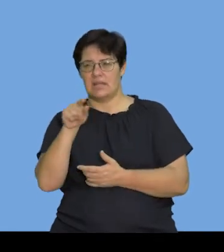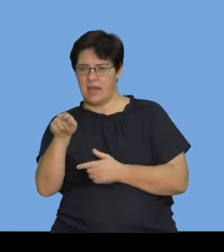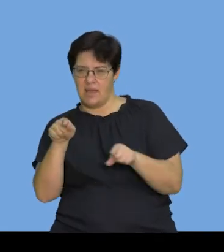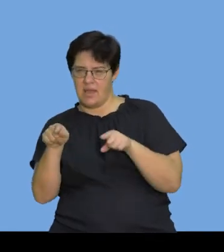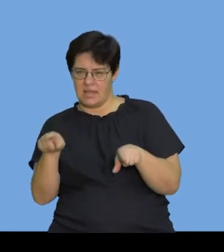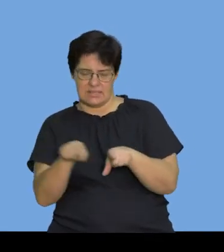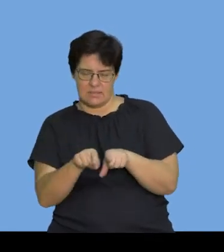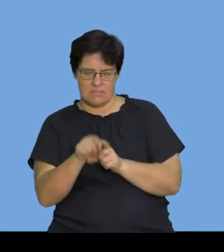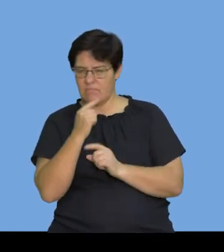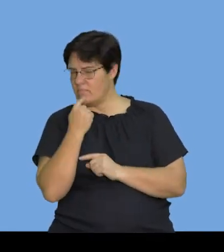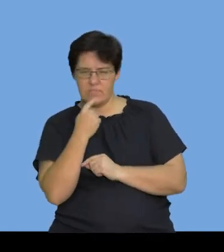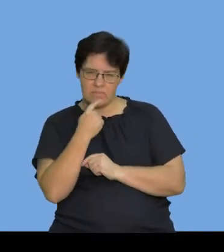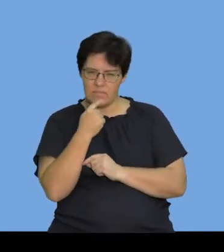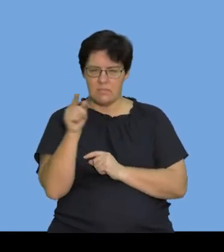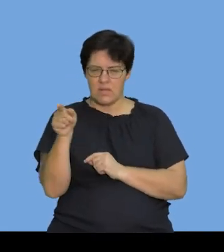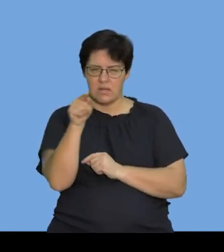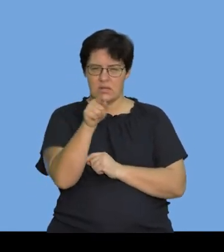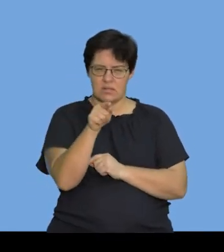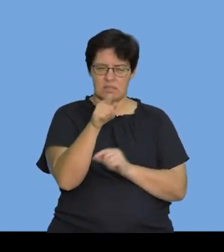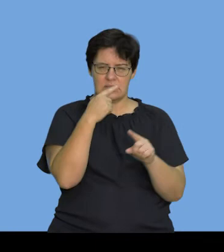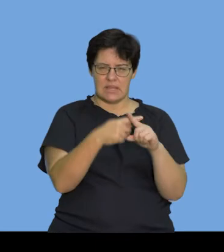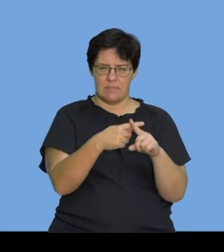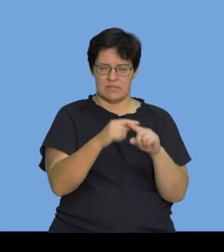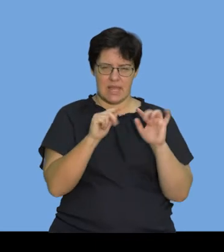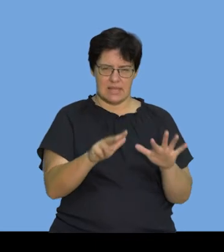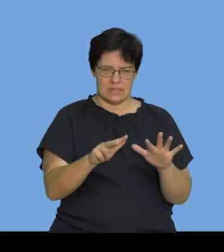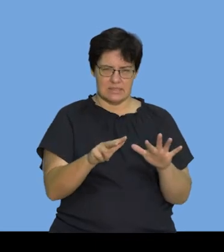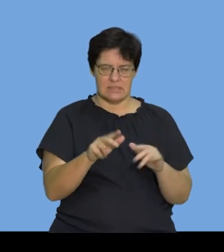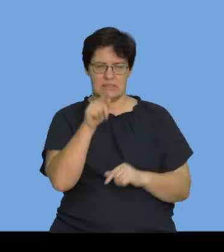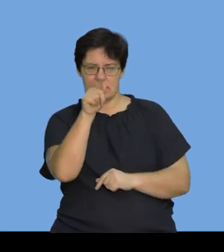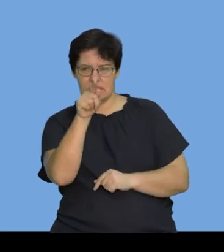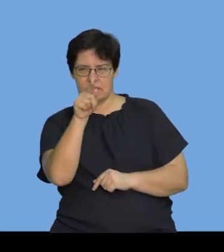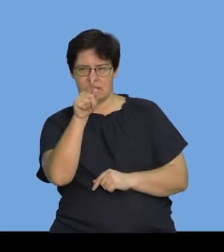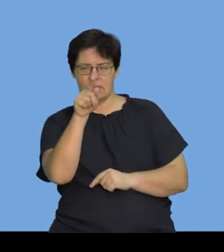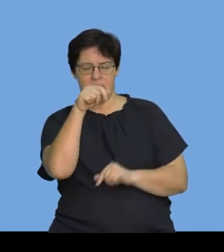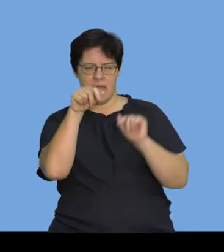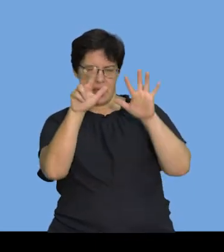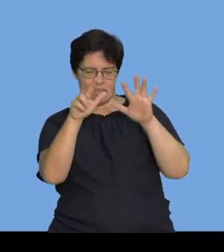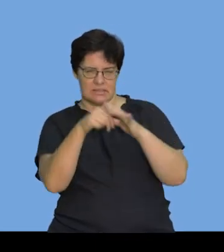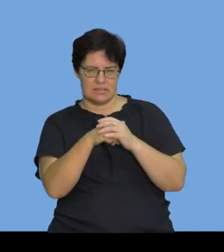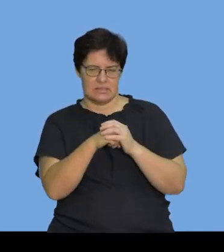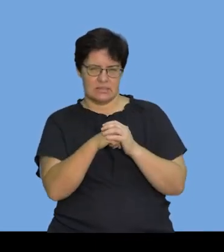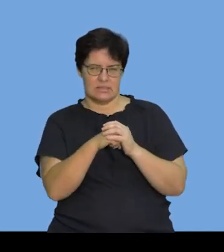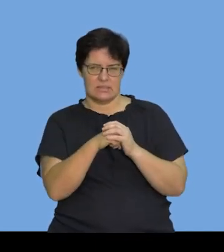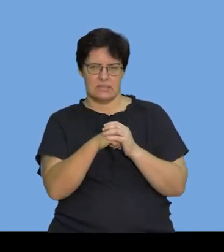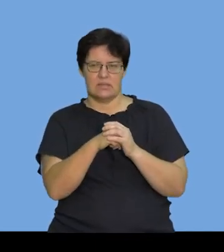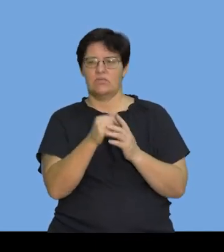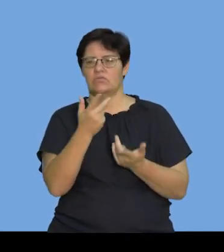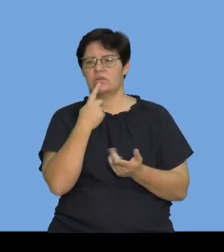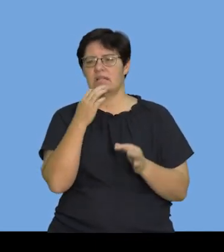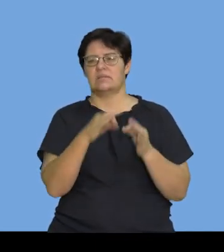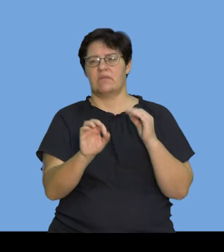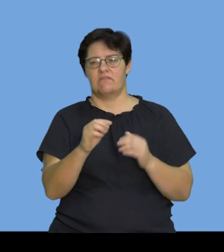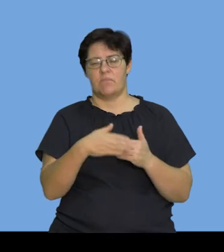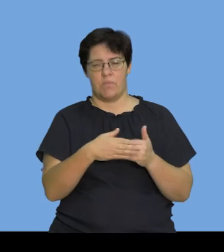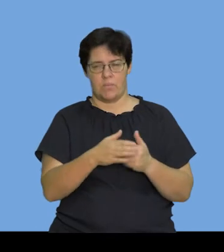that, this will be multiplied by 8, that will be multiplied by 8. And then you can then simplify it further. So it